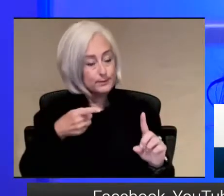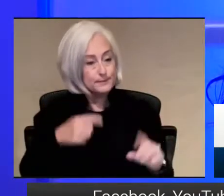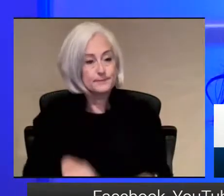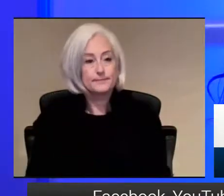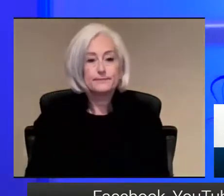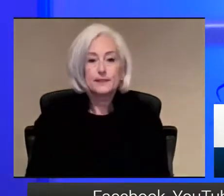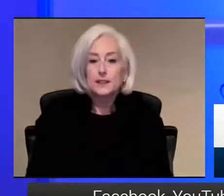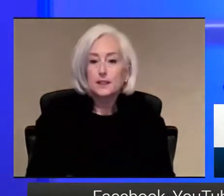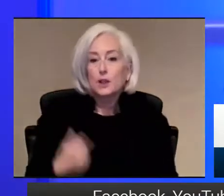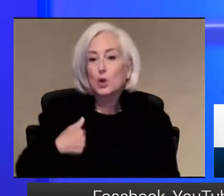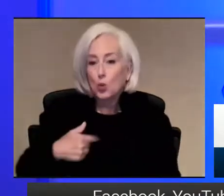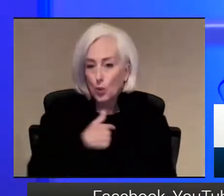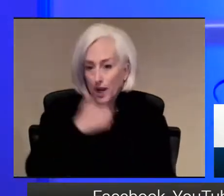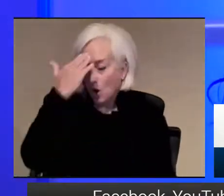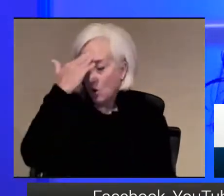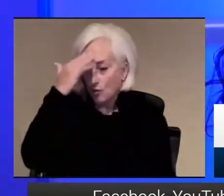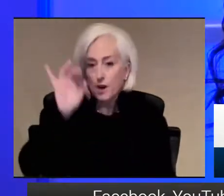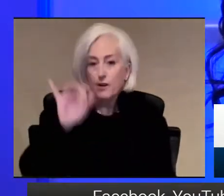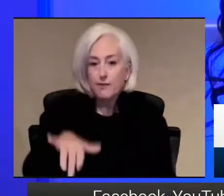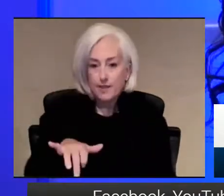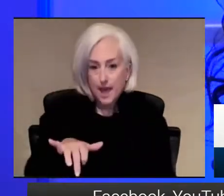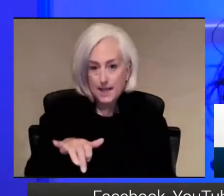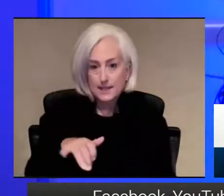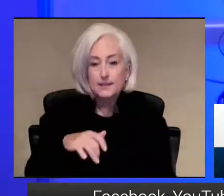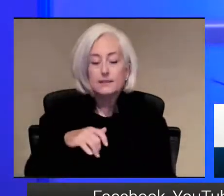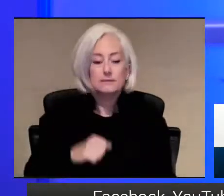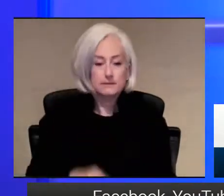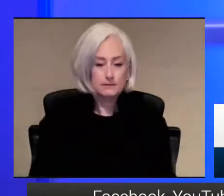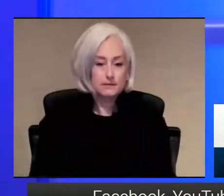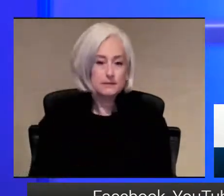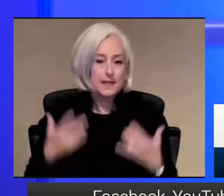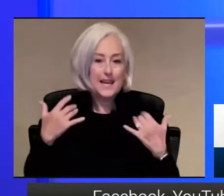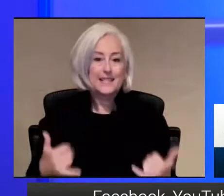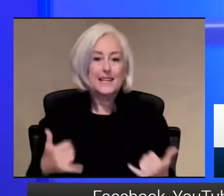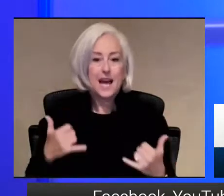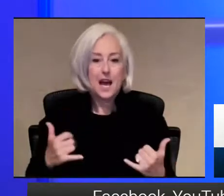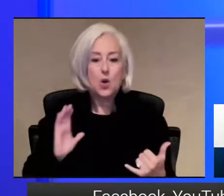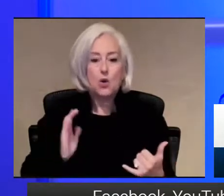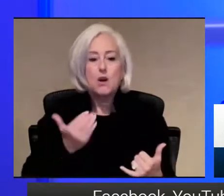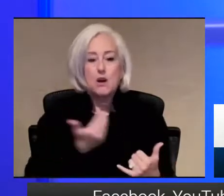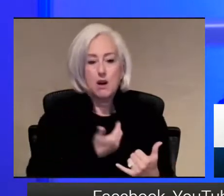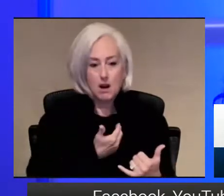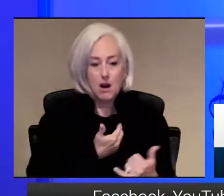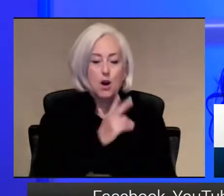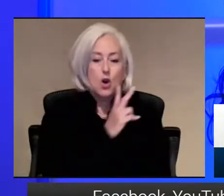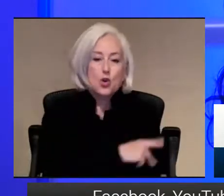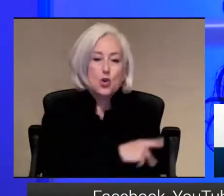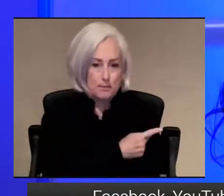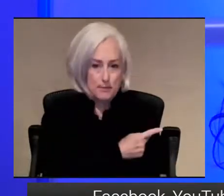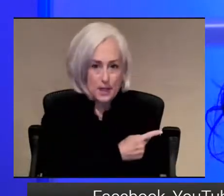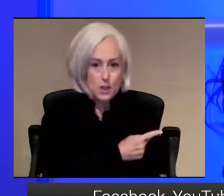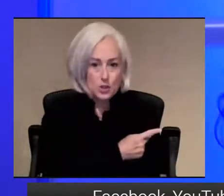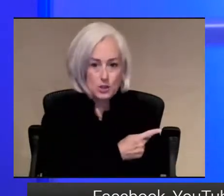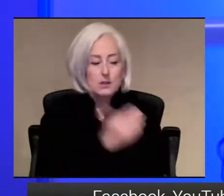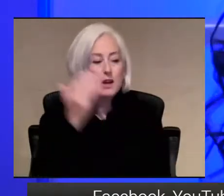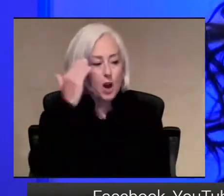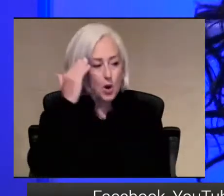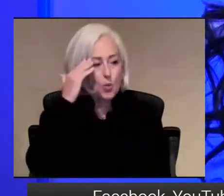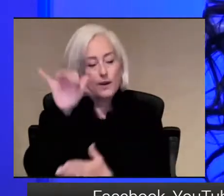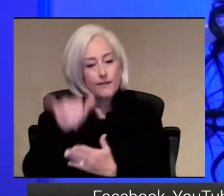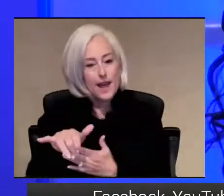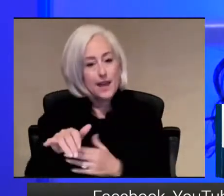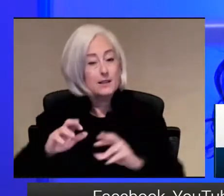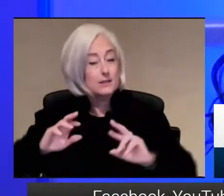We are aware of it. And now, our patients are definitely aware of it. So